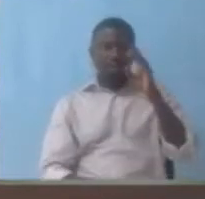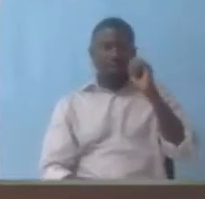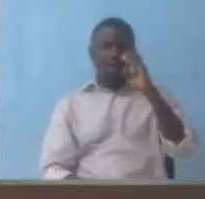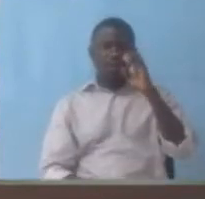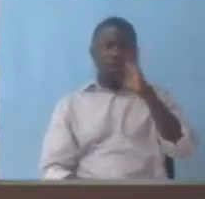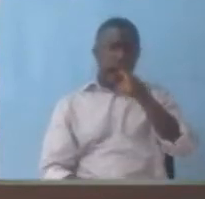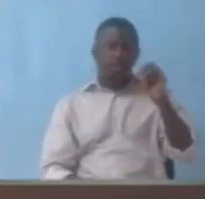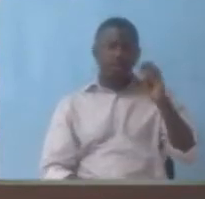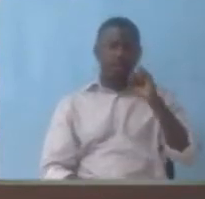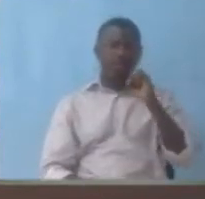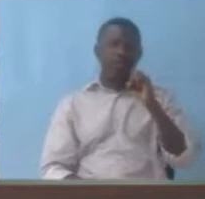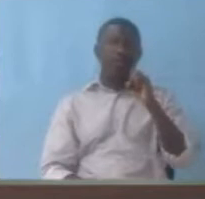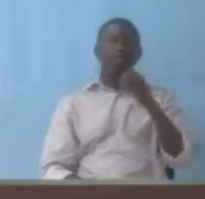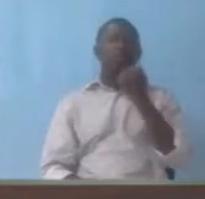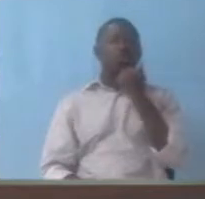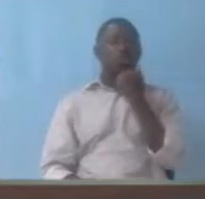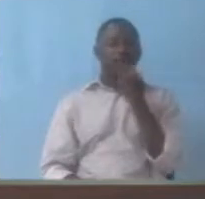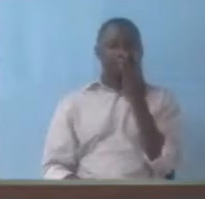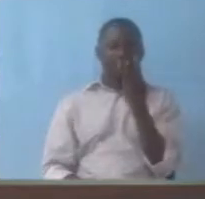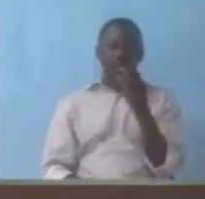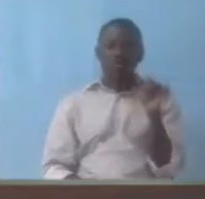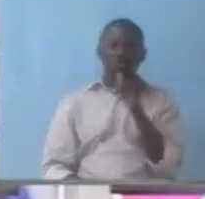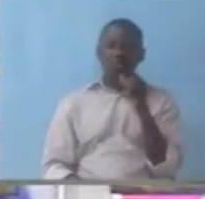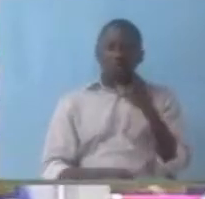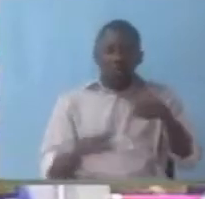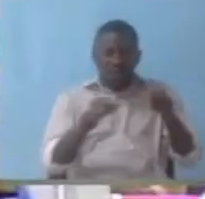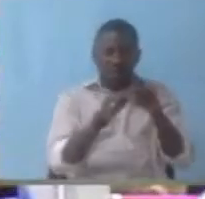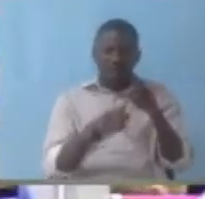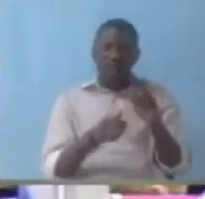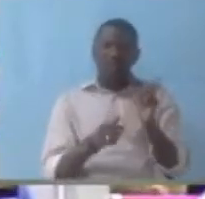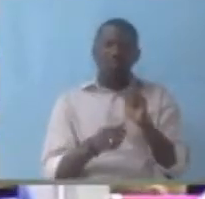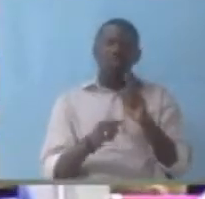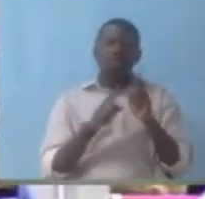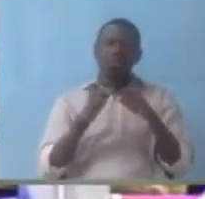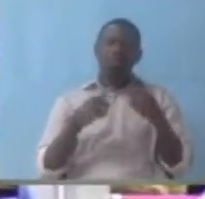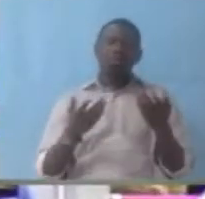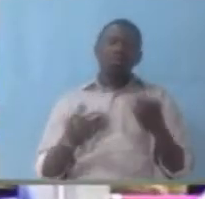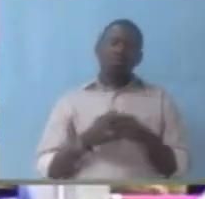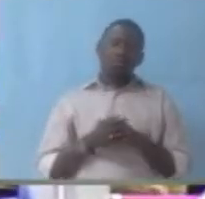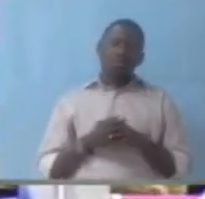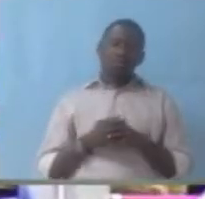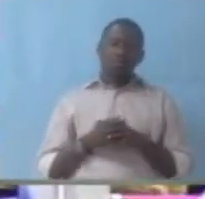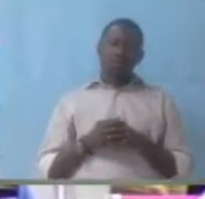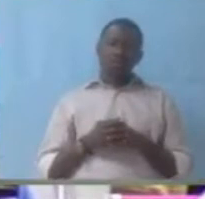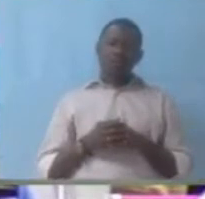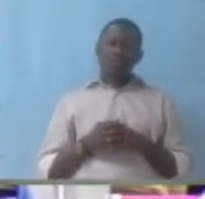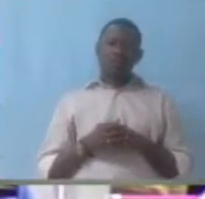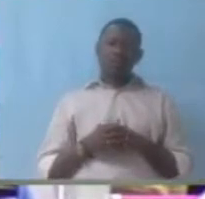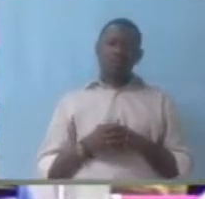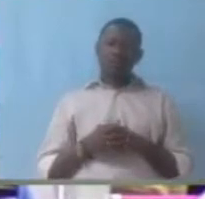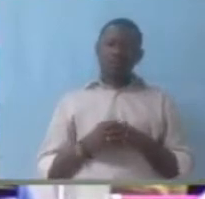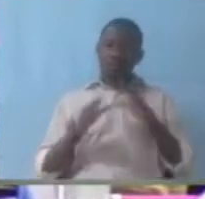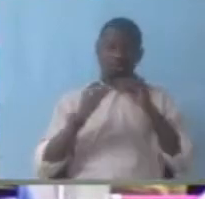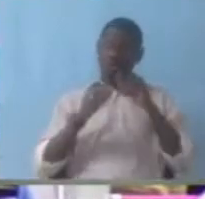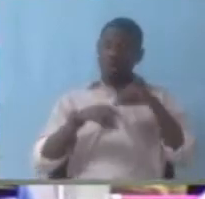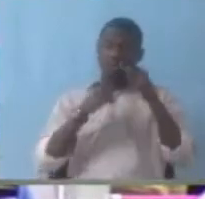The strategy man for gaining decree number 3. We're just looking at the generality of decree number 3.